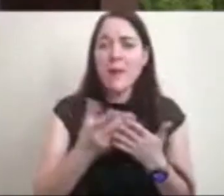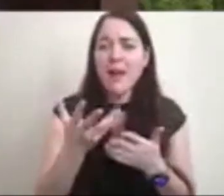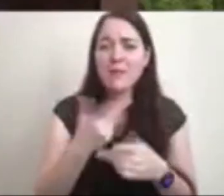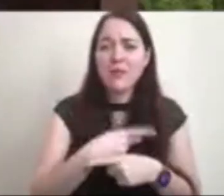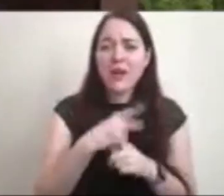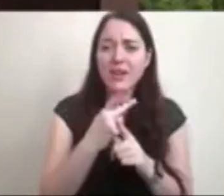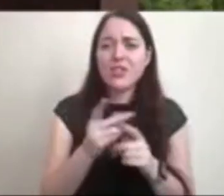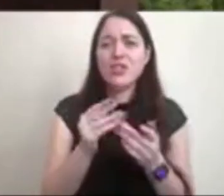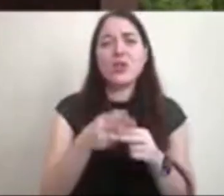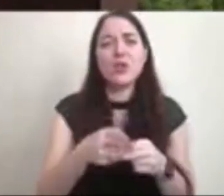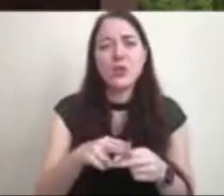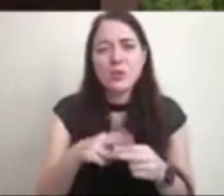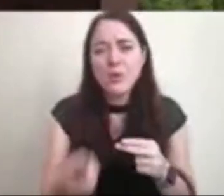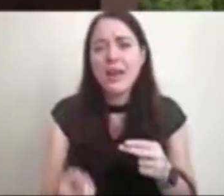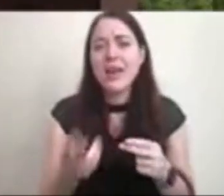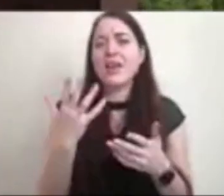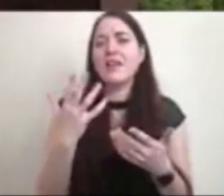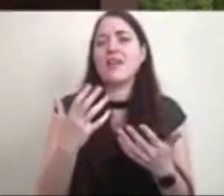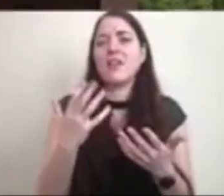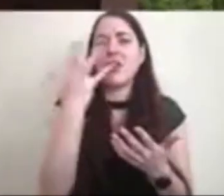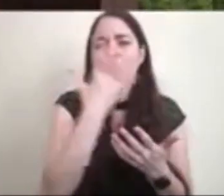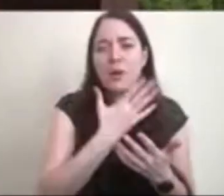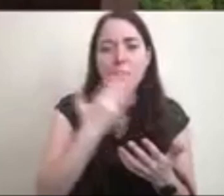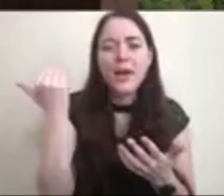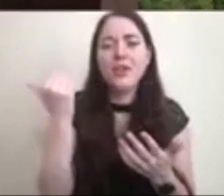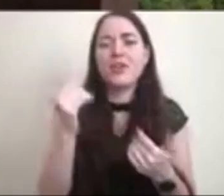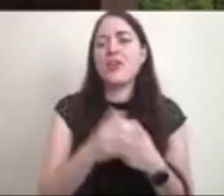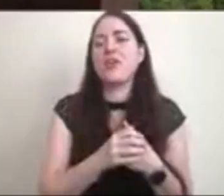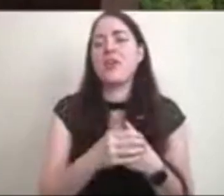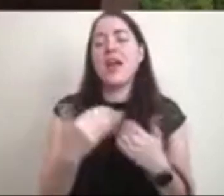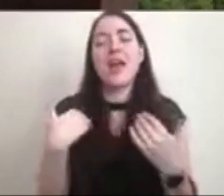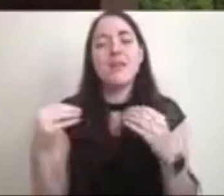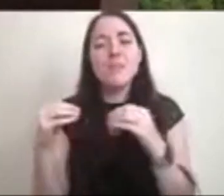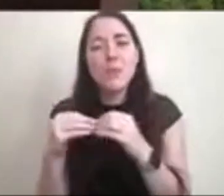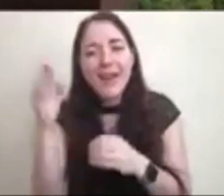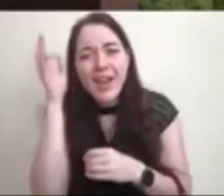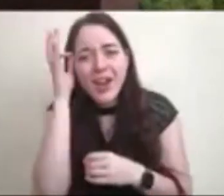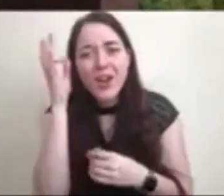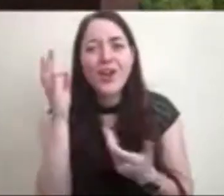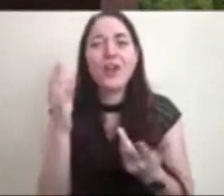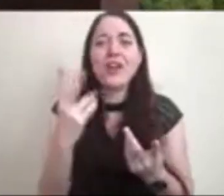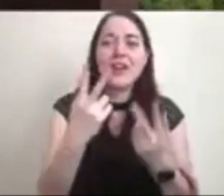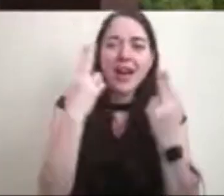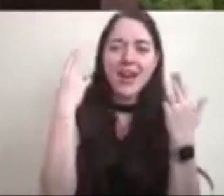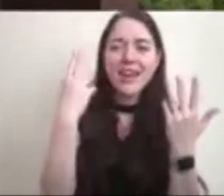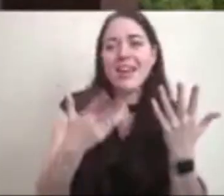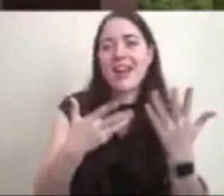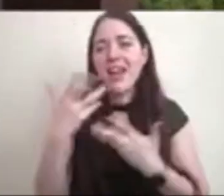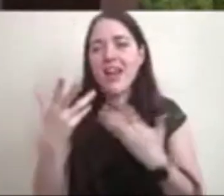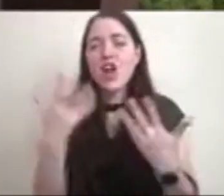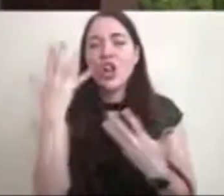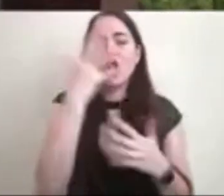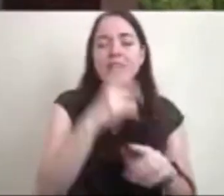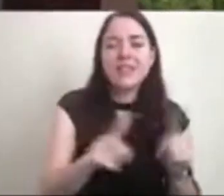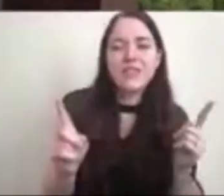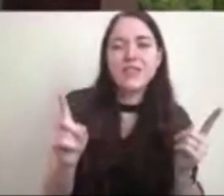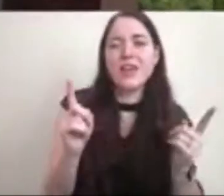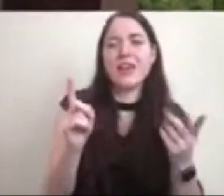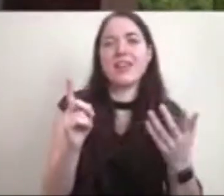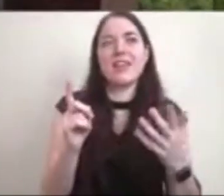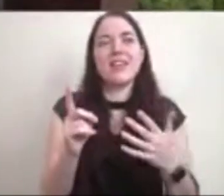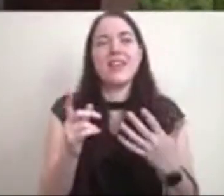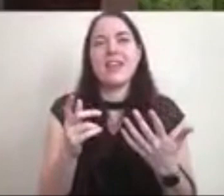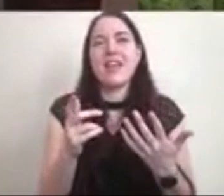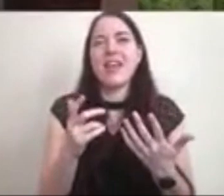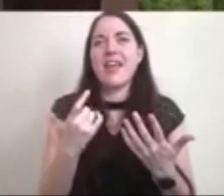more attractive, have more hair, have less hair, to look different and be different, and to give my money to a culture of hating my body